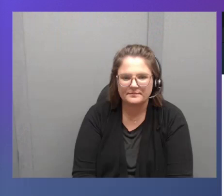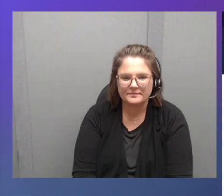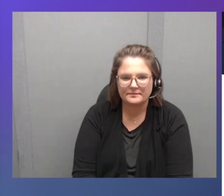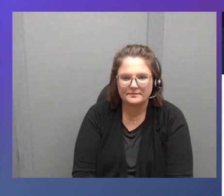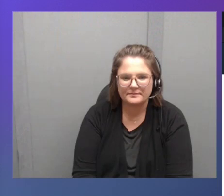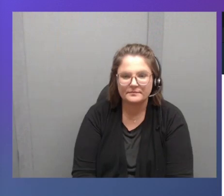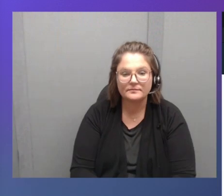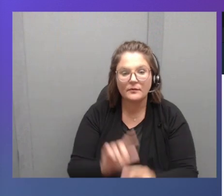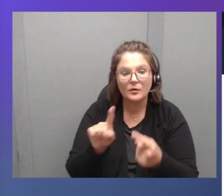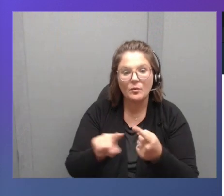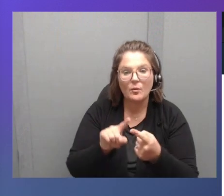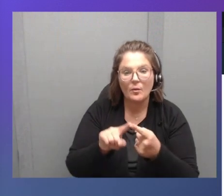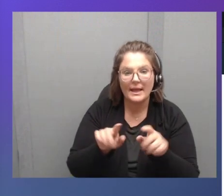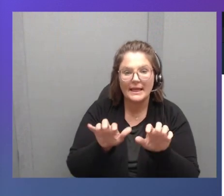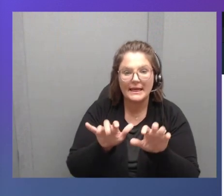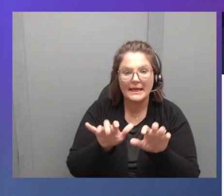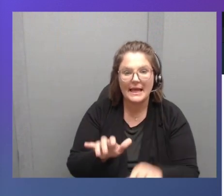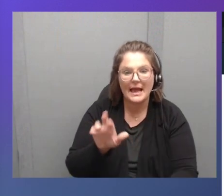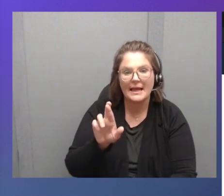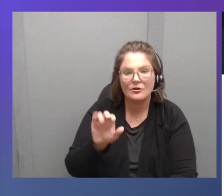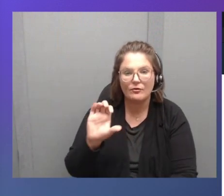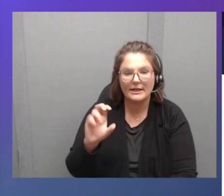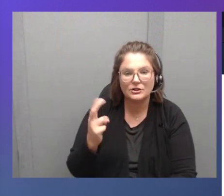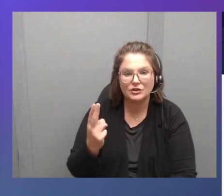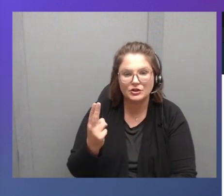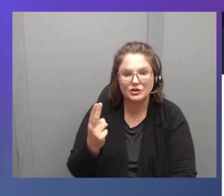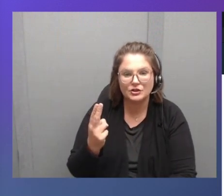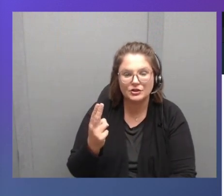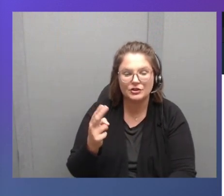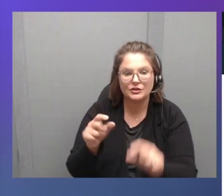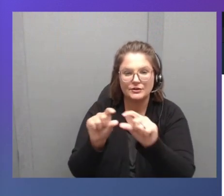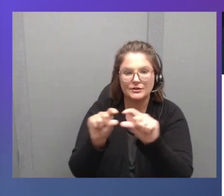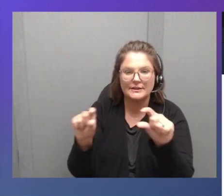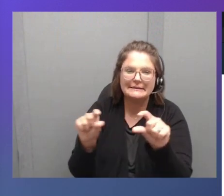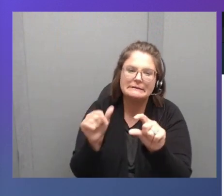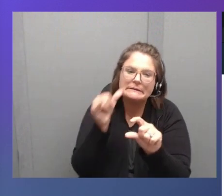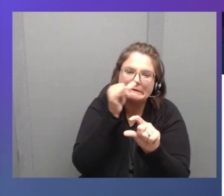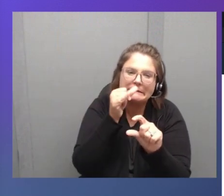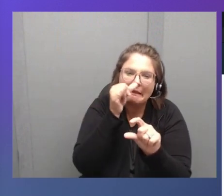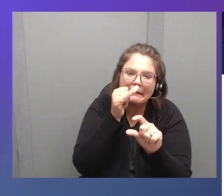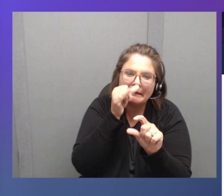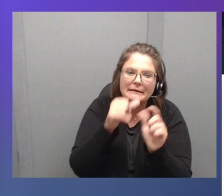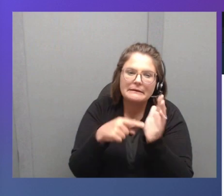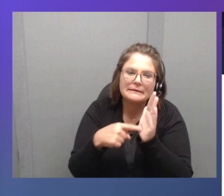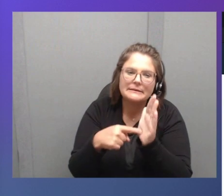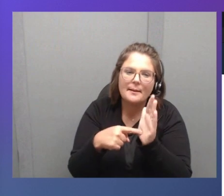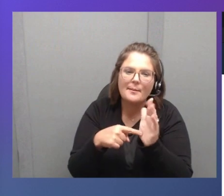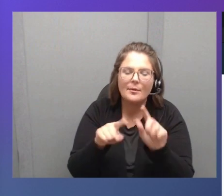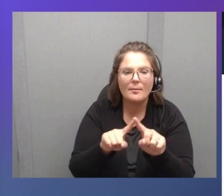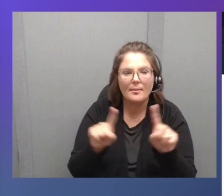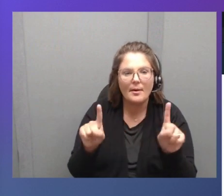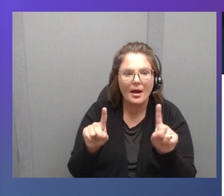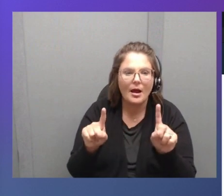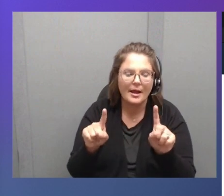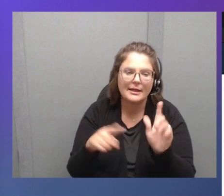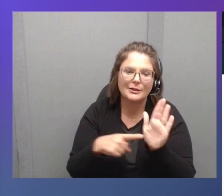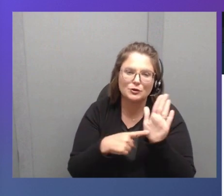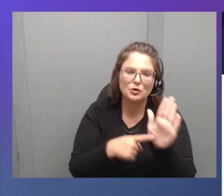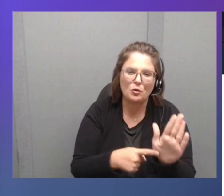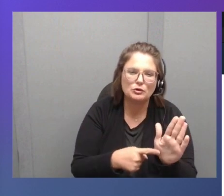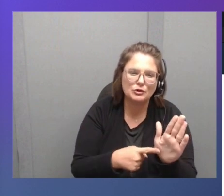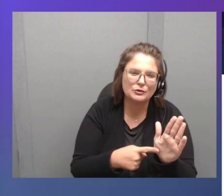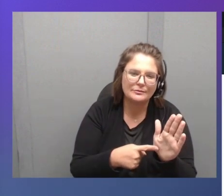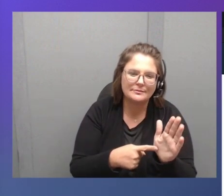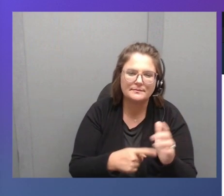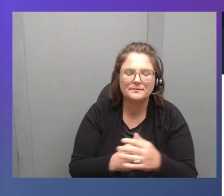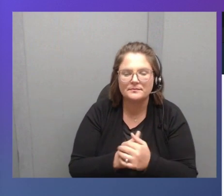type Rich was here into the console. So a little bit of a silly example, but I think it gets the job done. Let's have a look at one